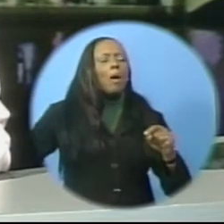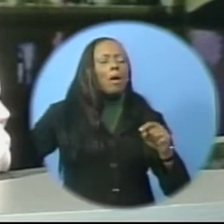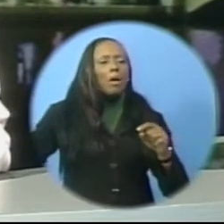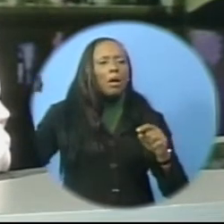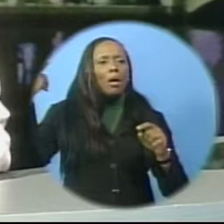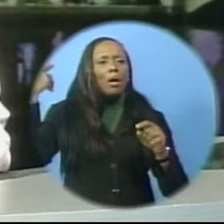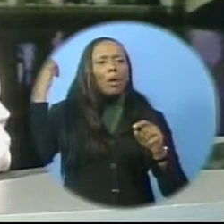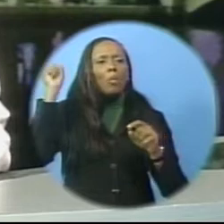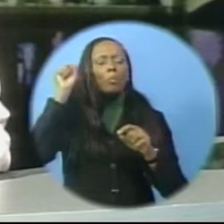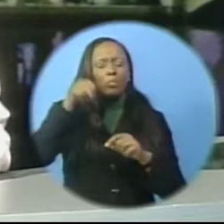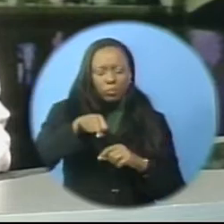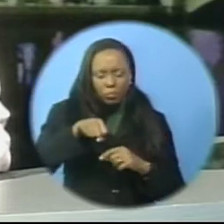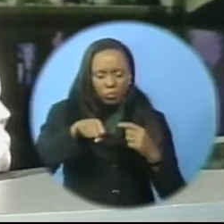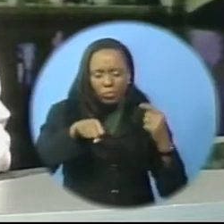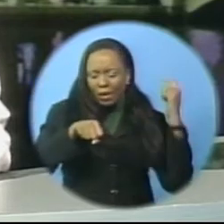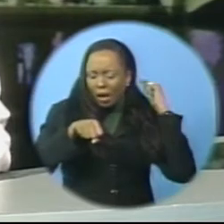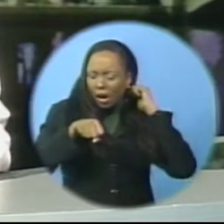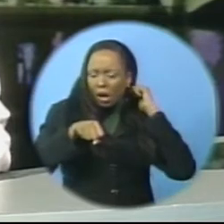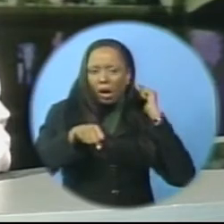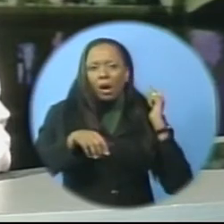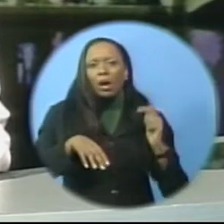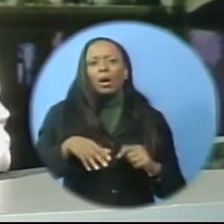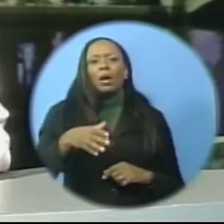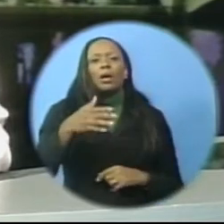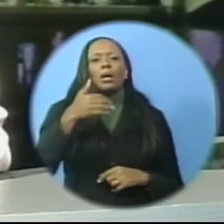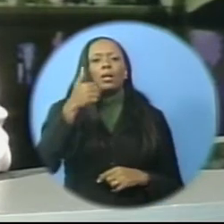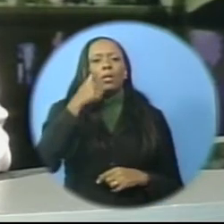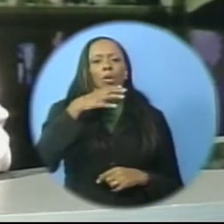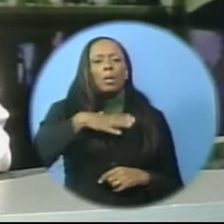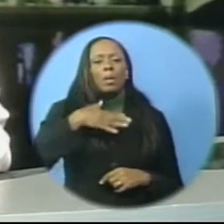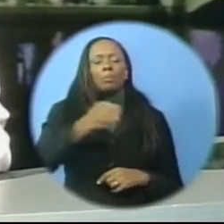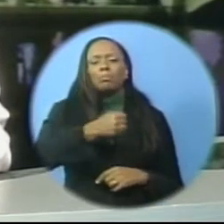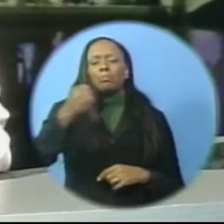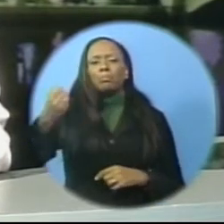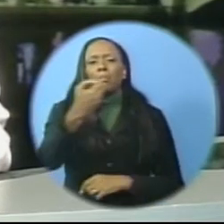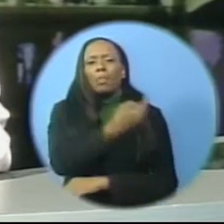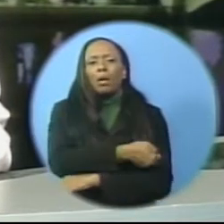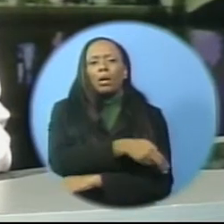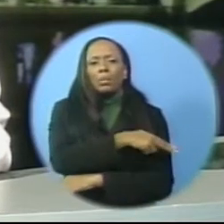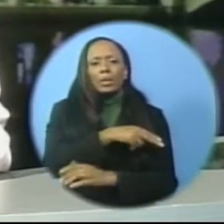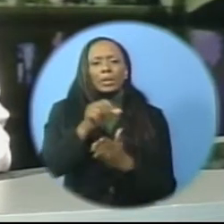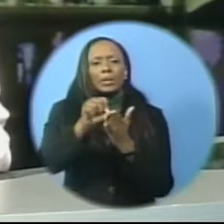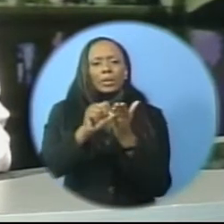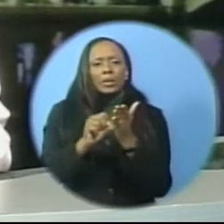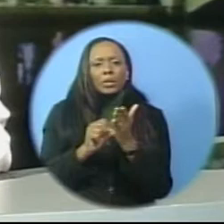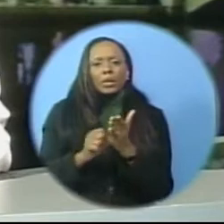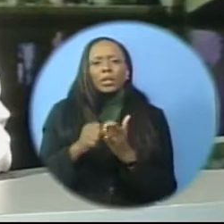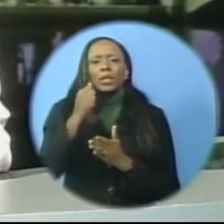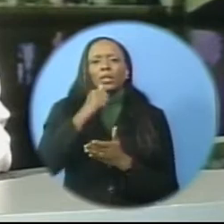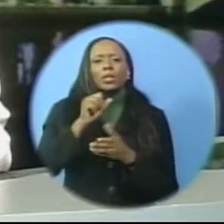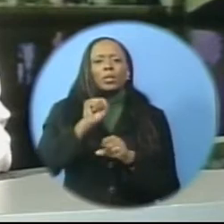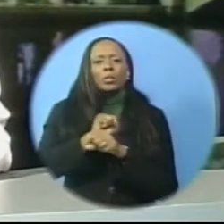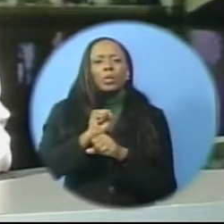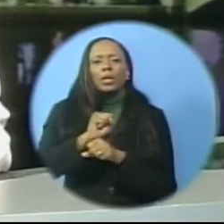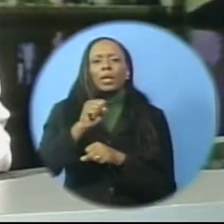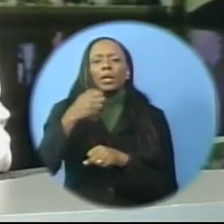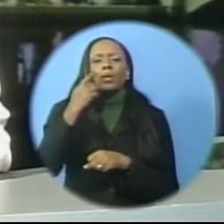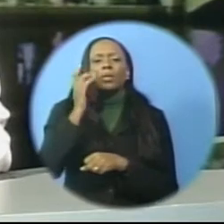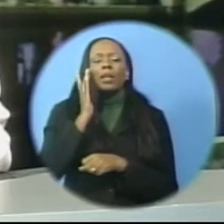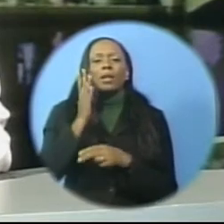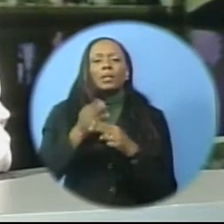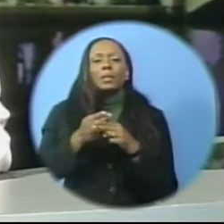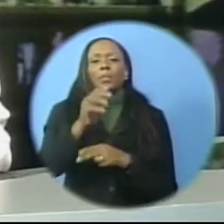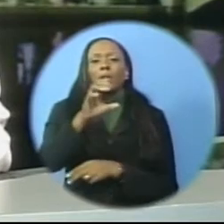Michael on the night of May 1st. Ms. Hines was taken to the hospital where she underwent surgery. She was a housekeeper at the